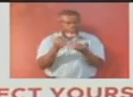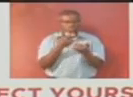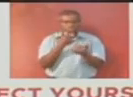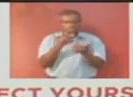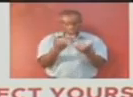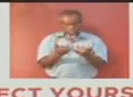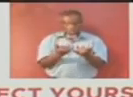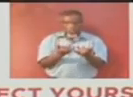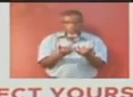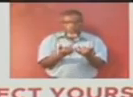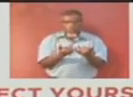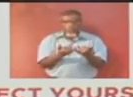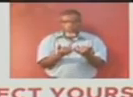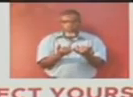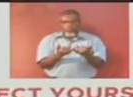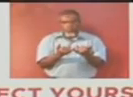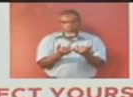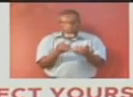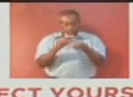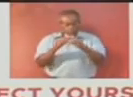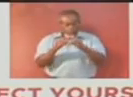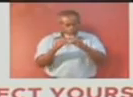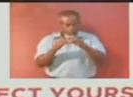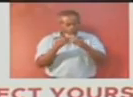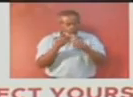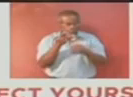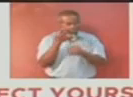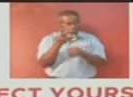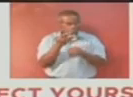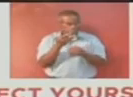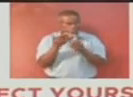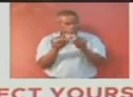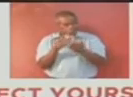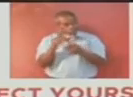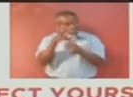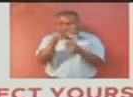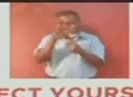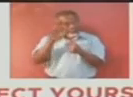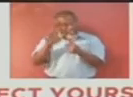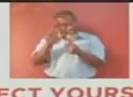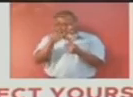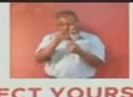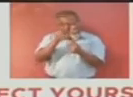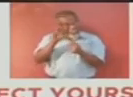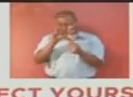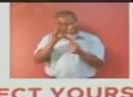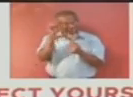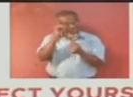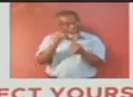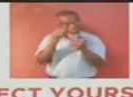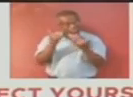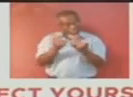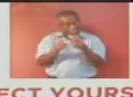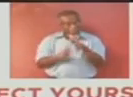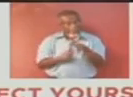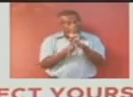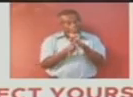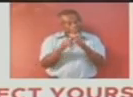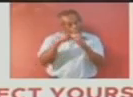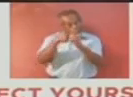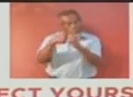previous epidemiologic updates, it's now around 35 to 37%. So